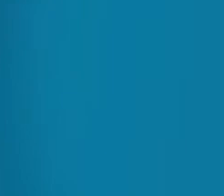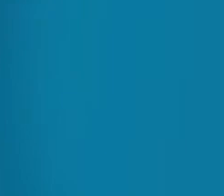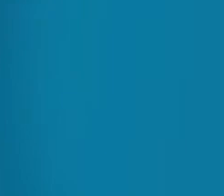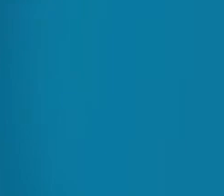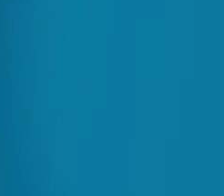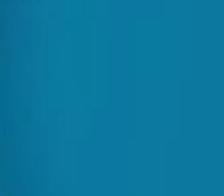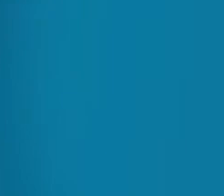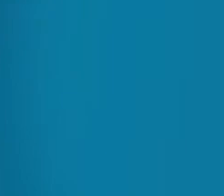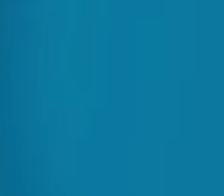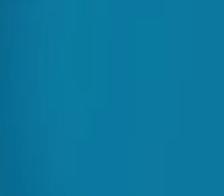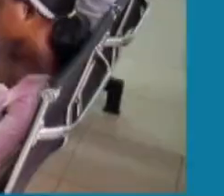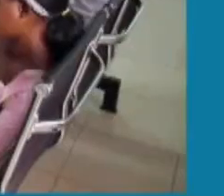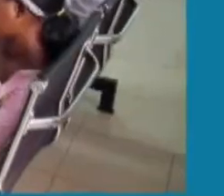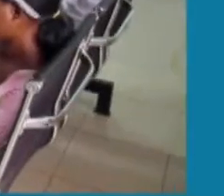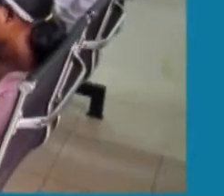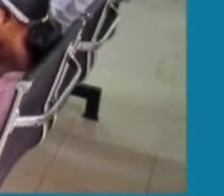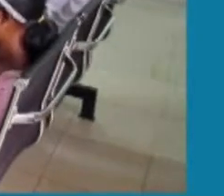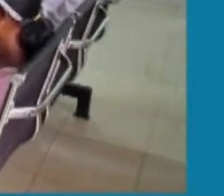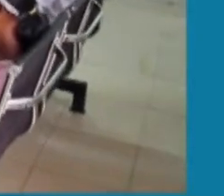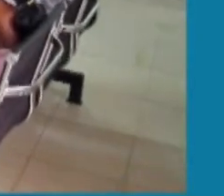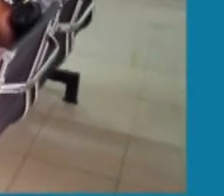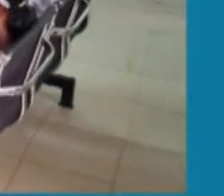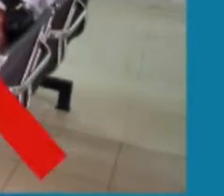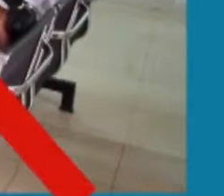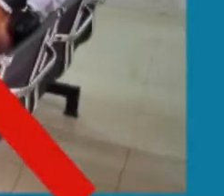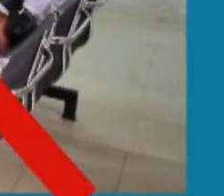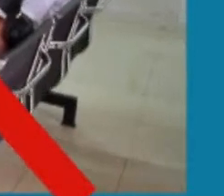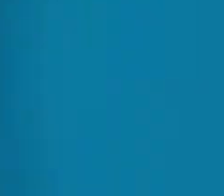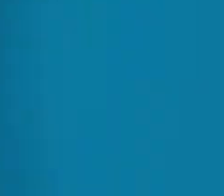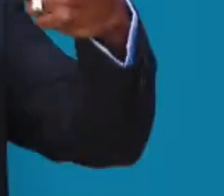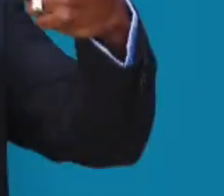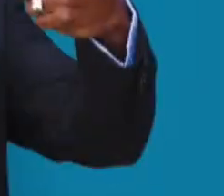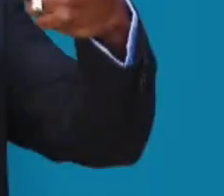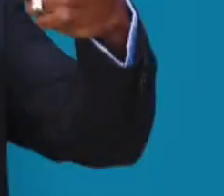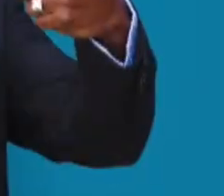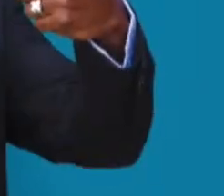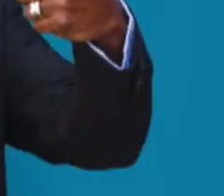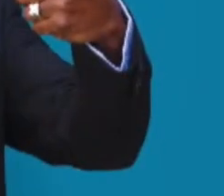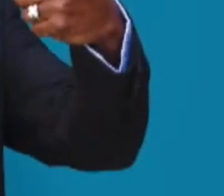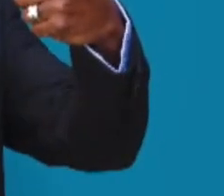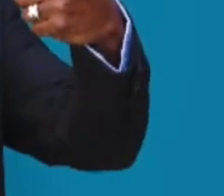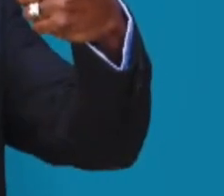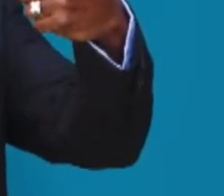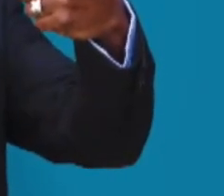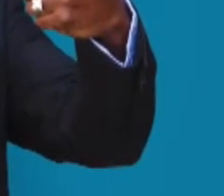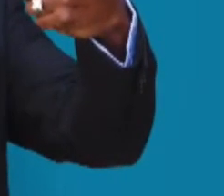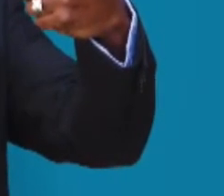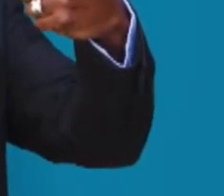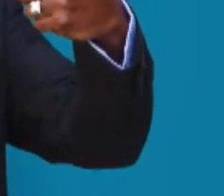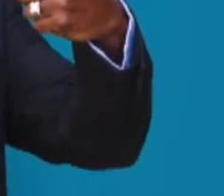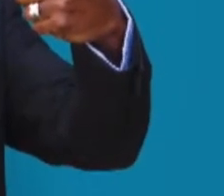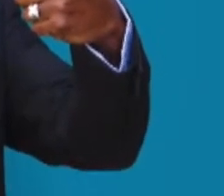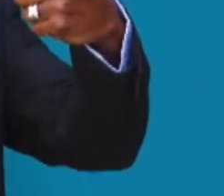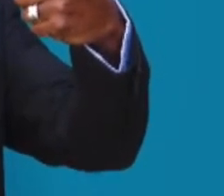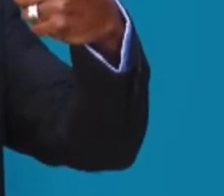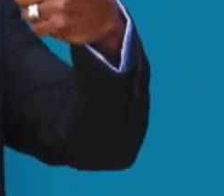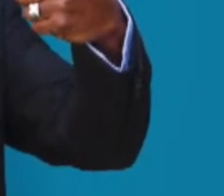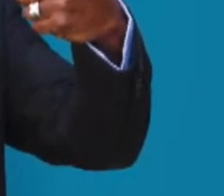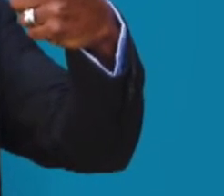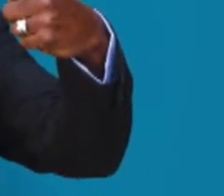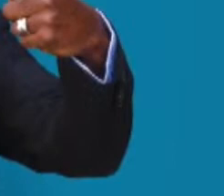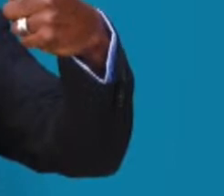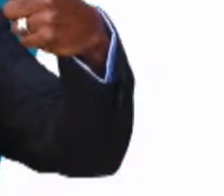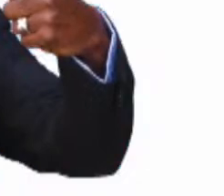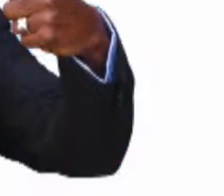cash anytime. No need to queue at the bank anymore. Transfer funds from your bank account to your wallet or your wallet to your